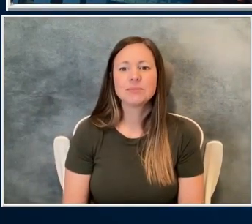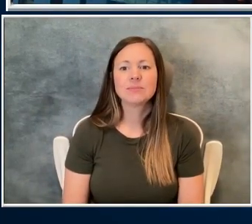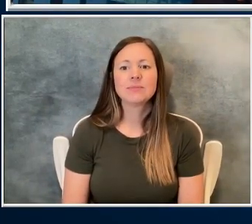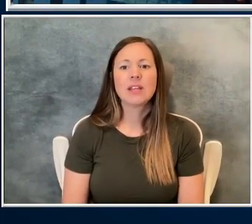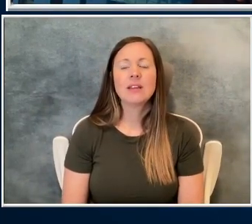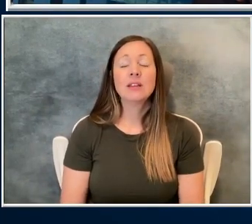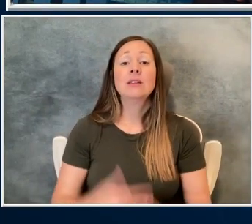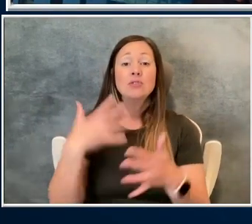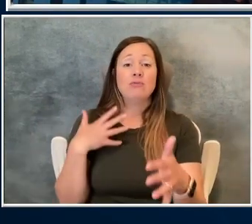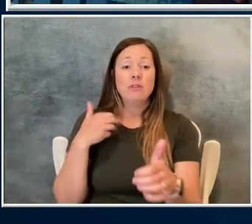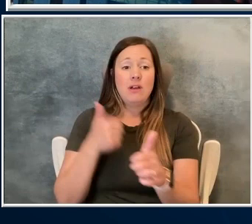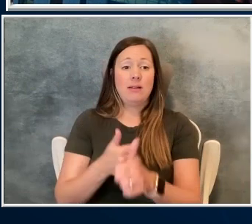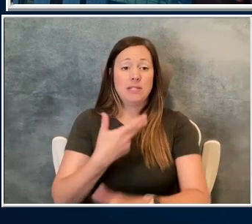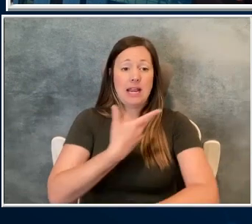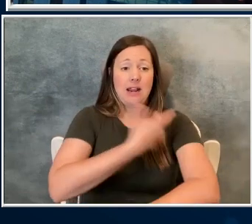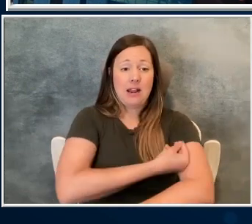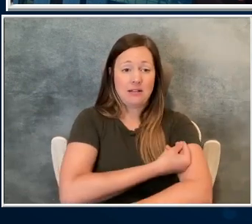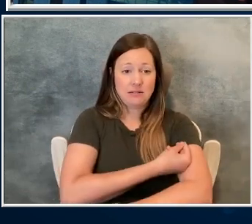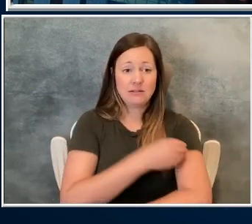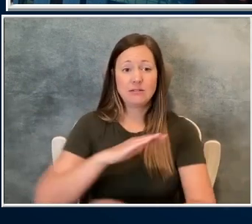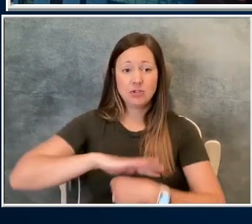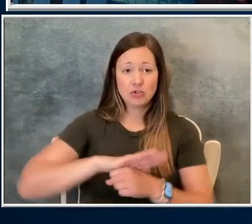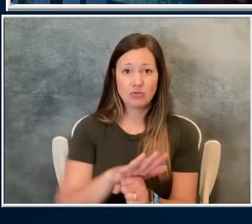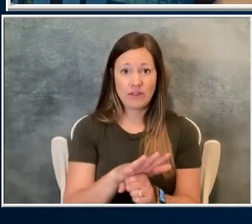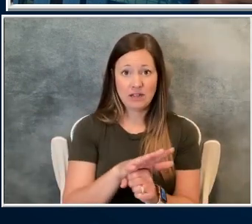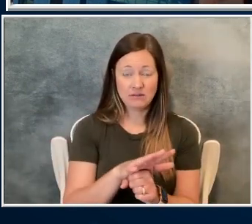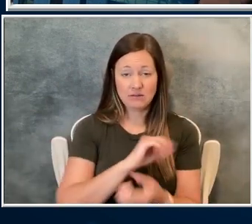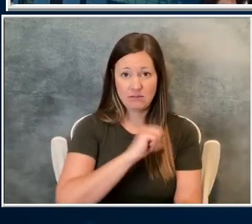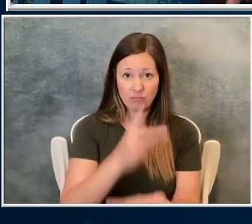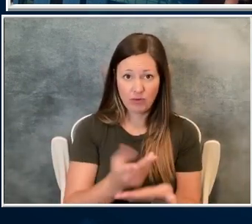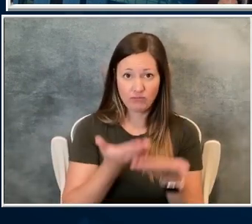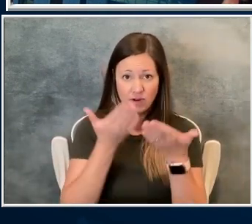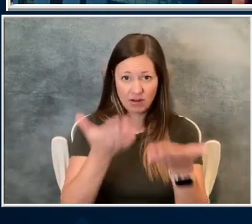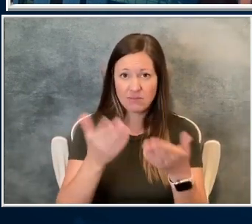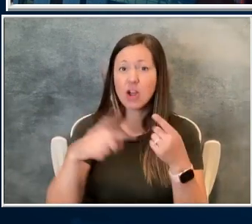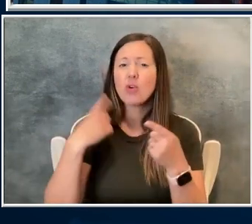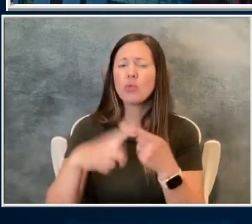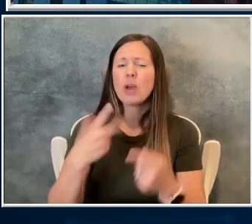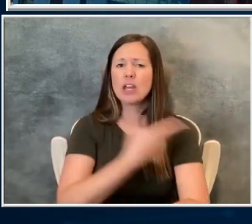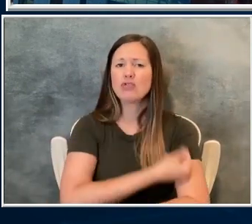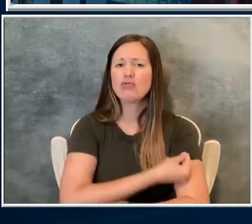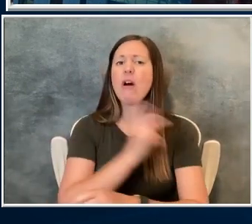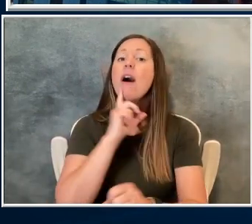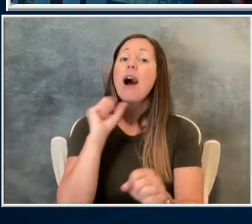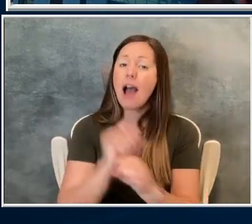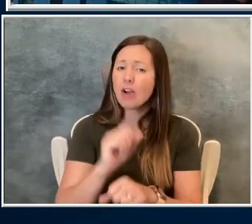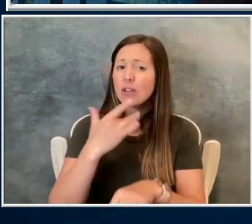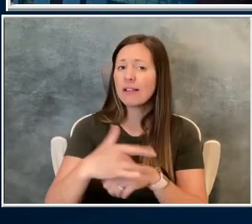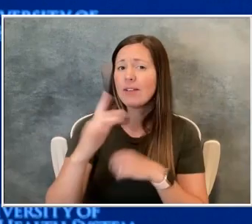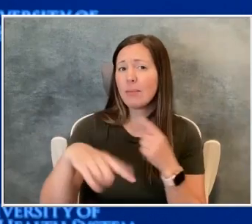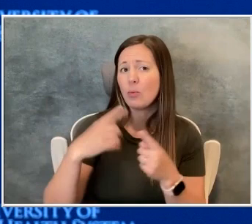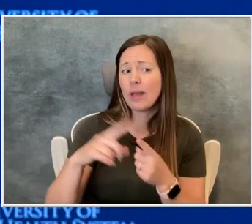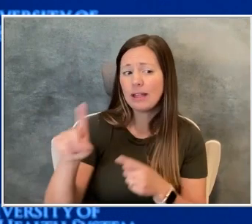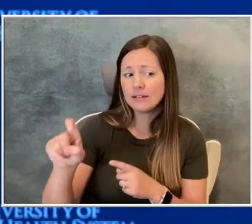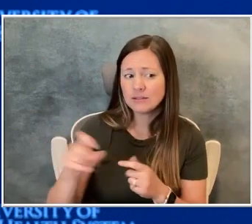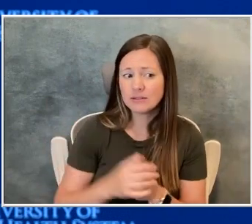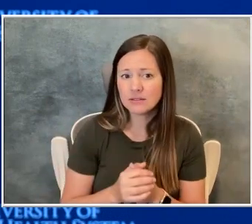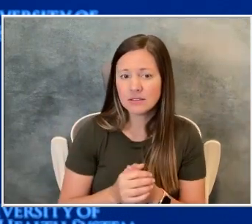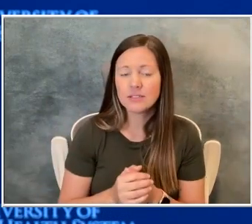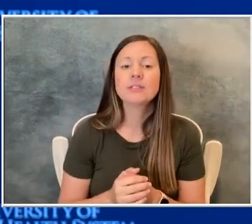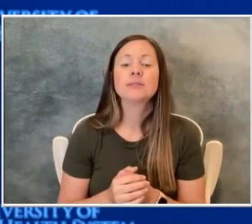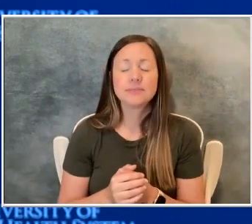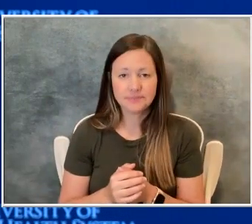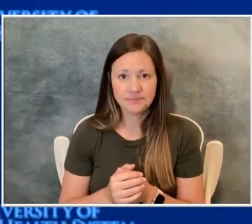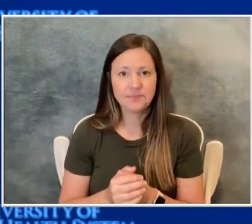and recommended this week. We heard that news, but any update on when the shots will actually be available? You know, we heard that it'll be a couple